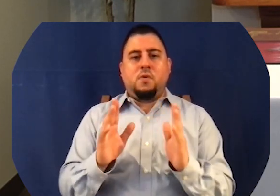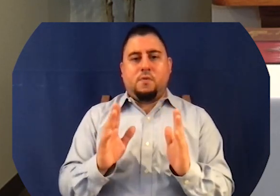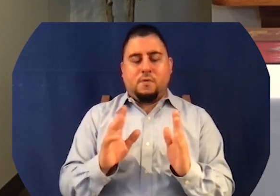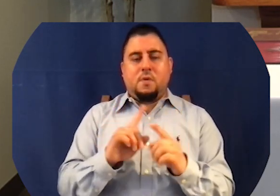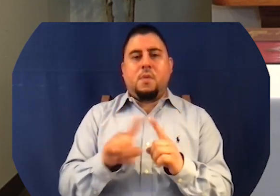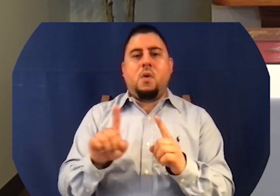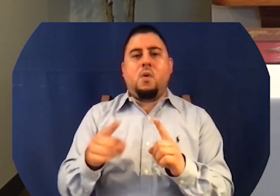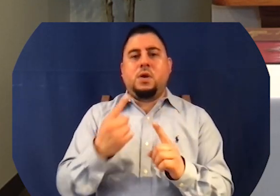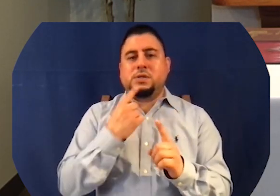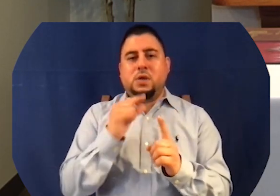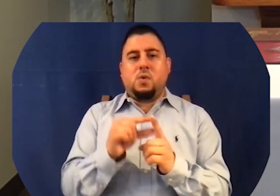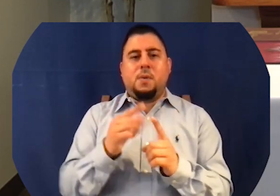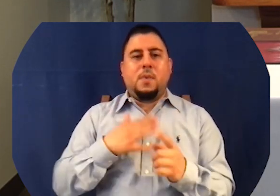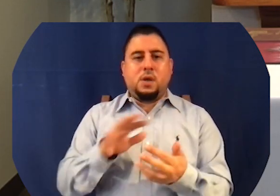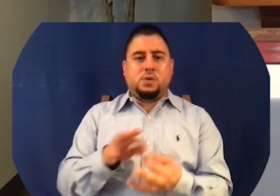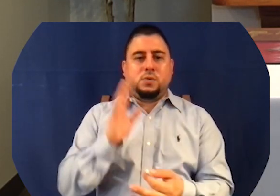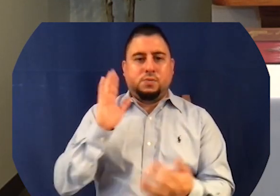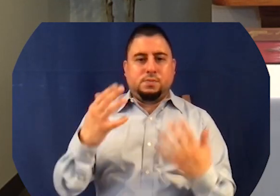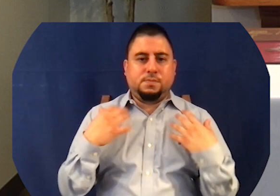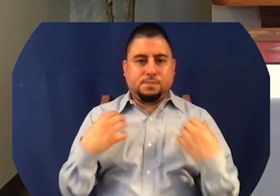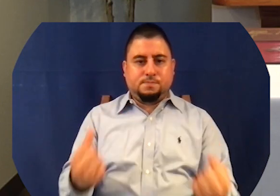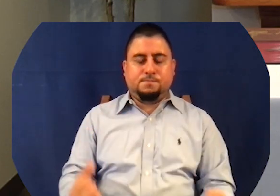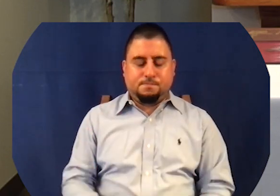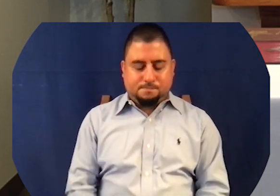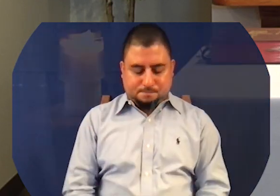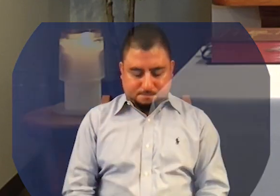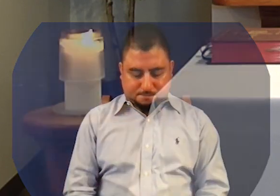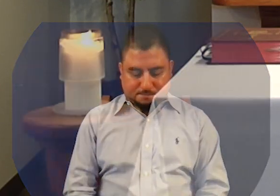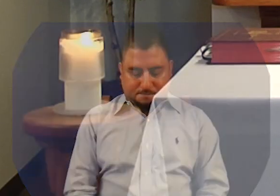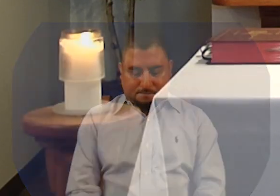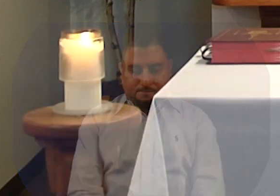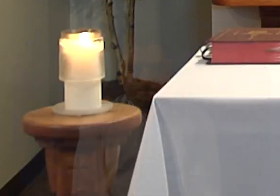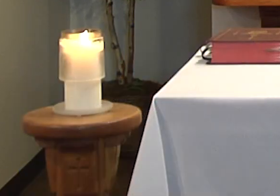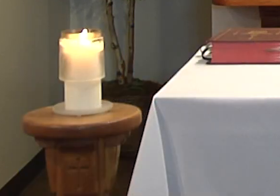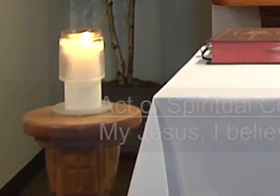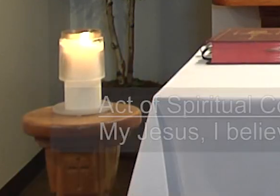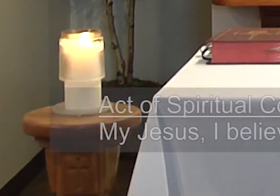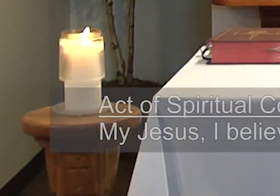Only say the word, and my soul shall be.